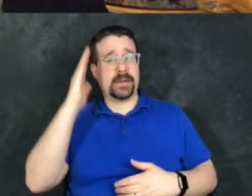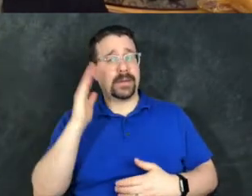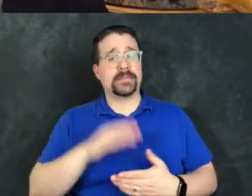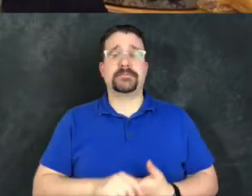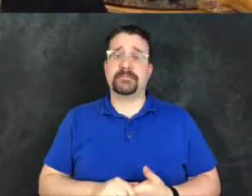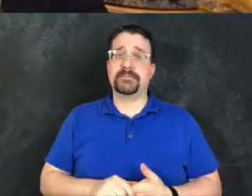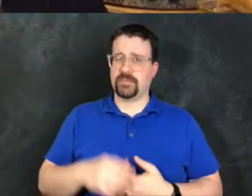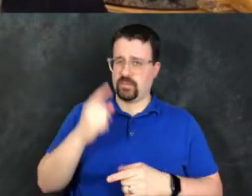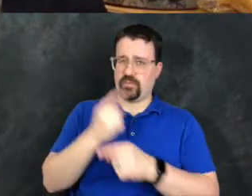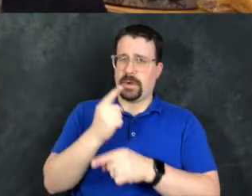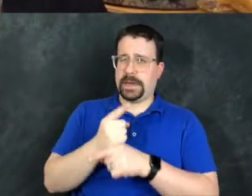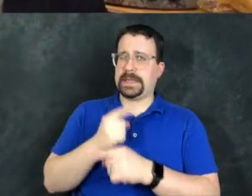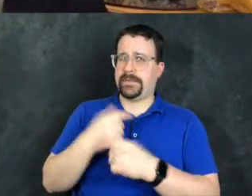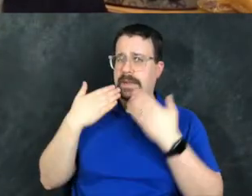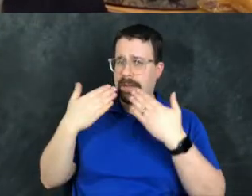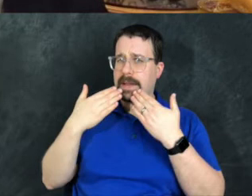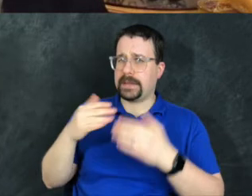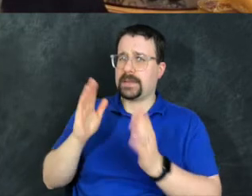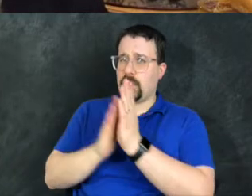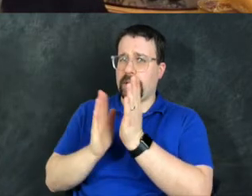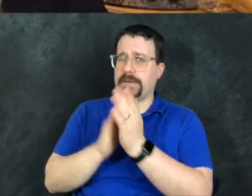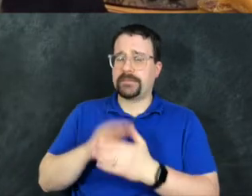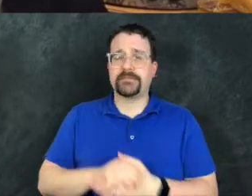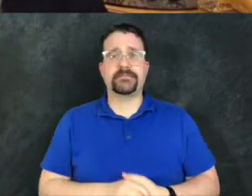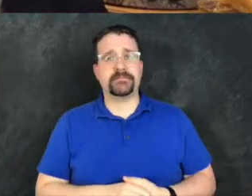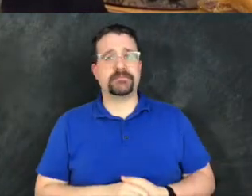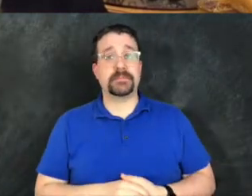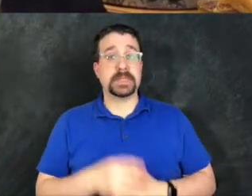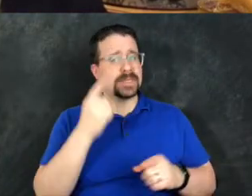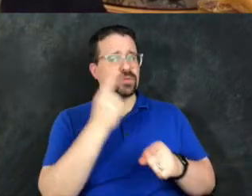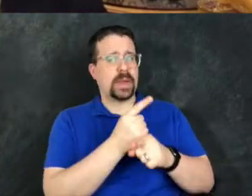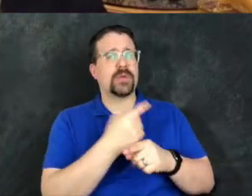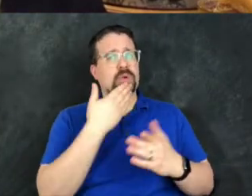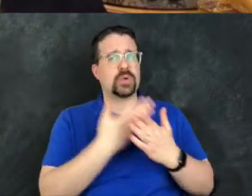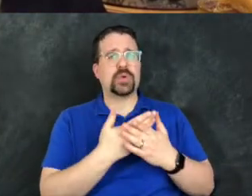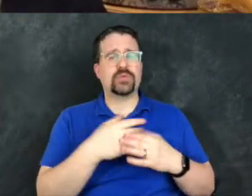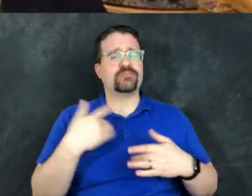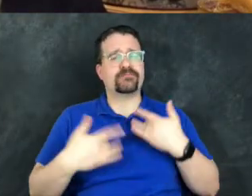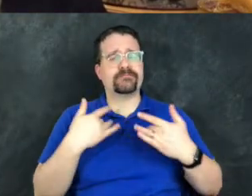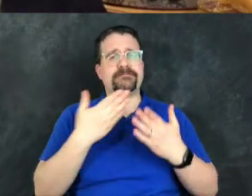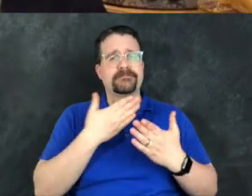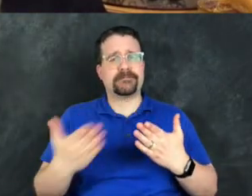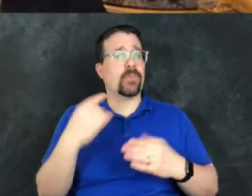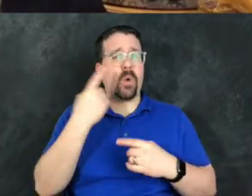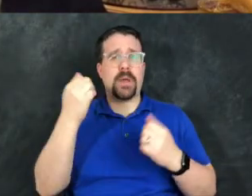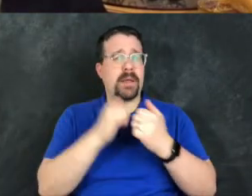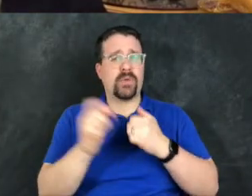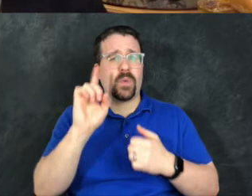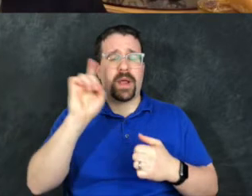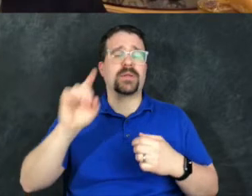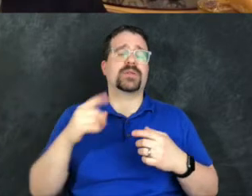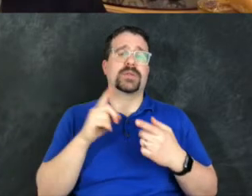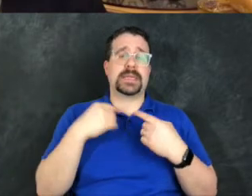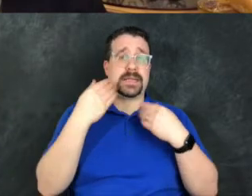give thanks to the Lord our God. It is right to give our thanks and praise. It is right and a good and